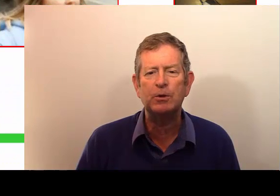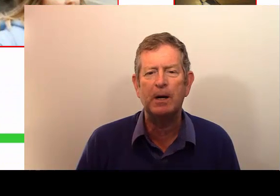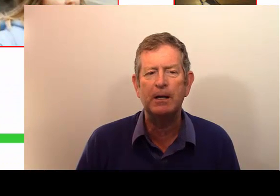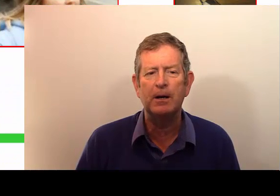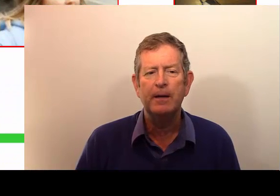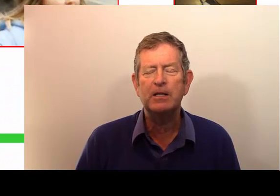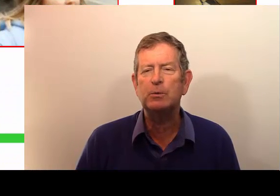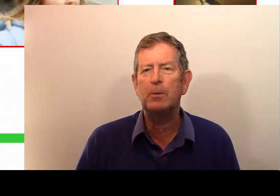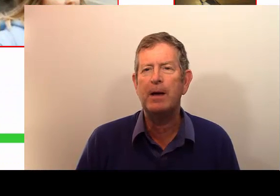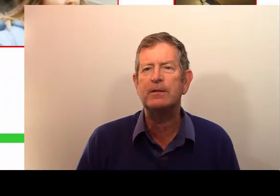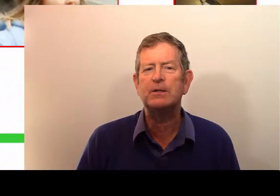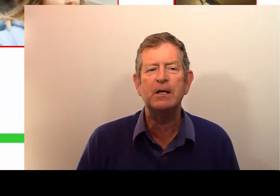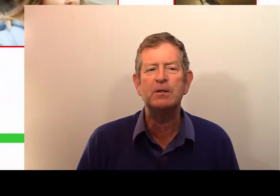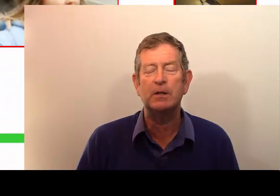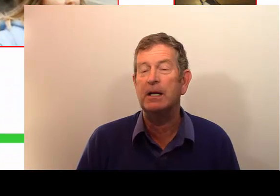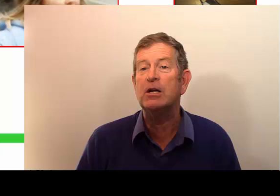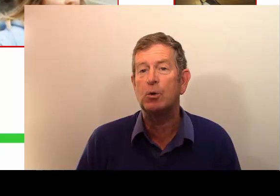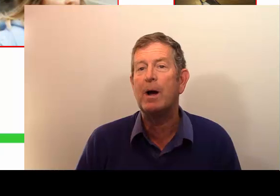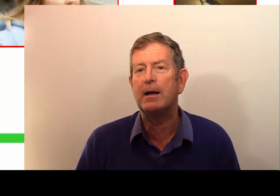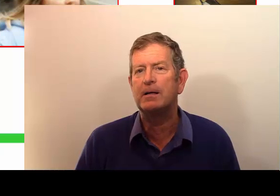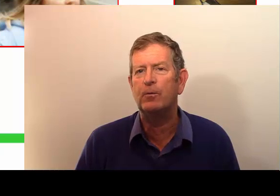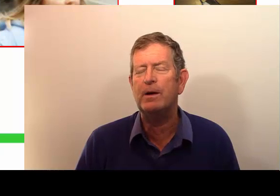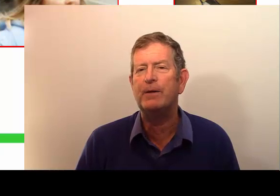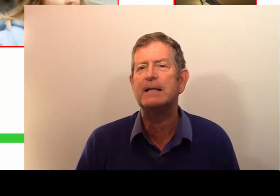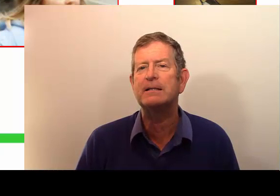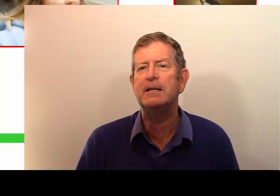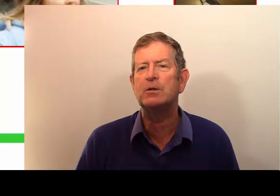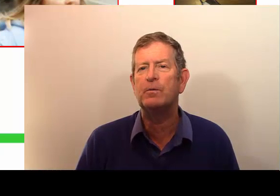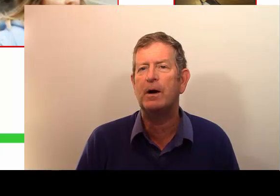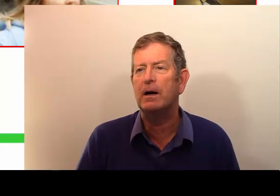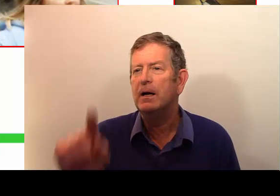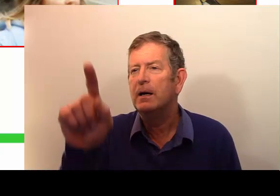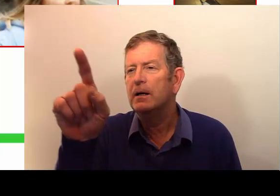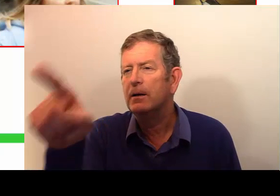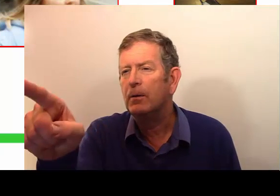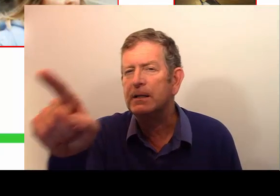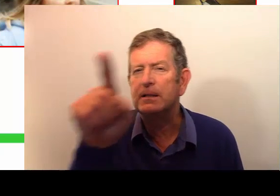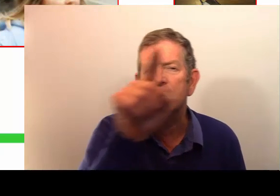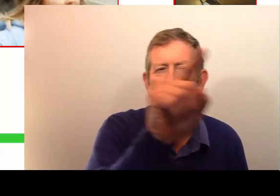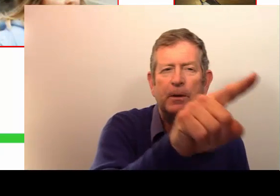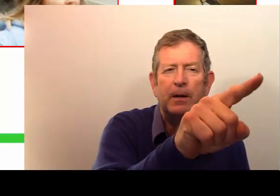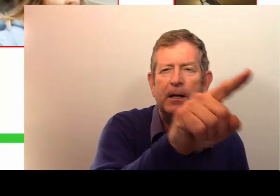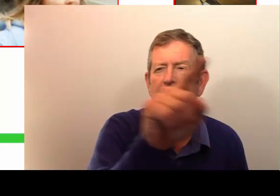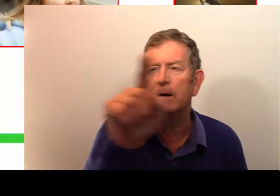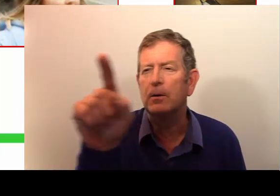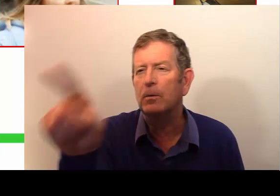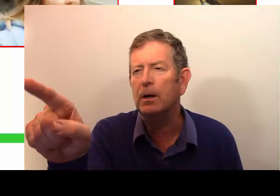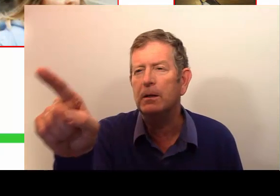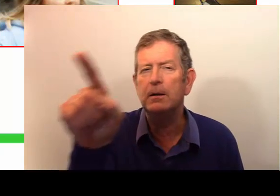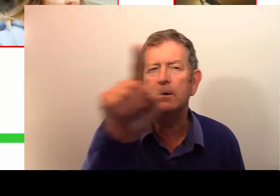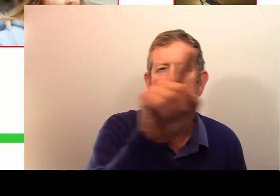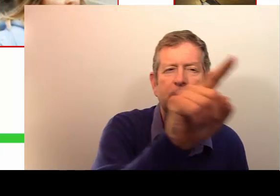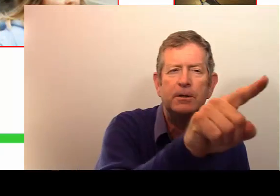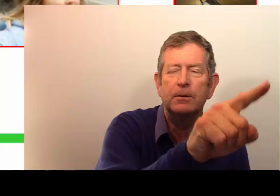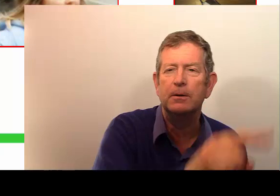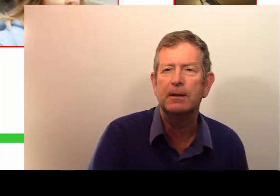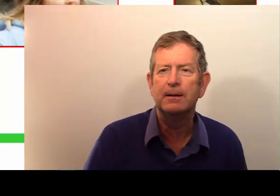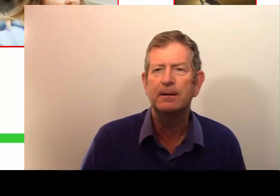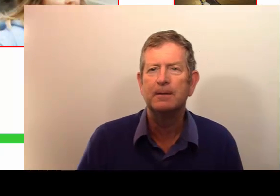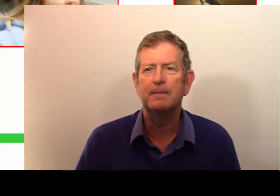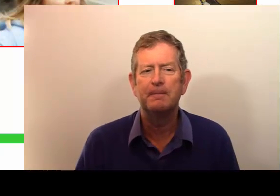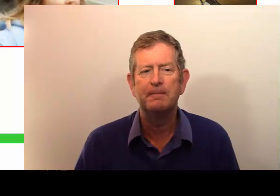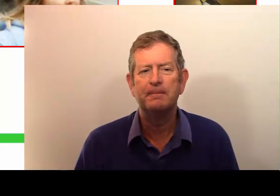this question right here? This is one we haven't seen, an interrogative we have not seen so far. It's this one right here. 1 or